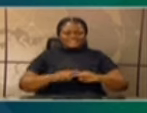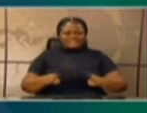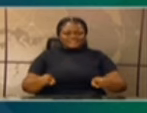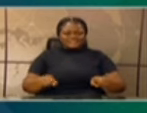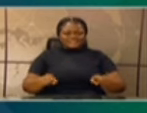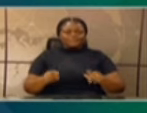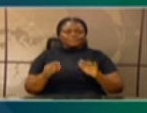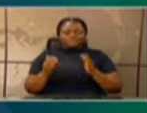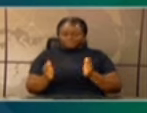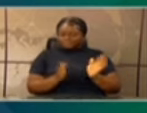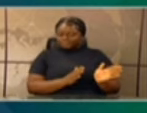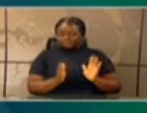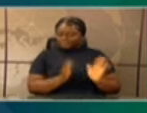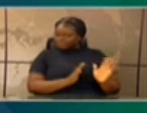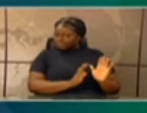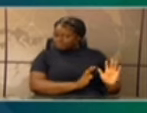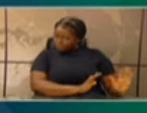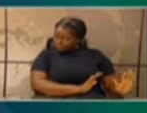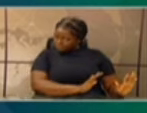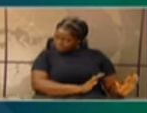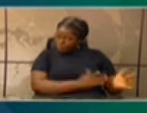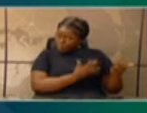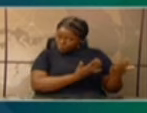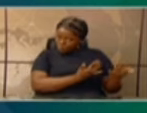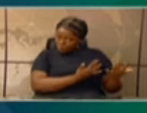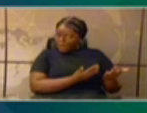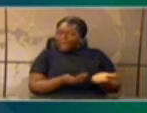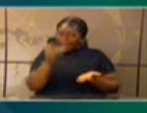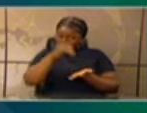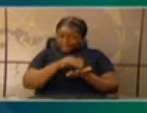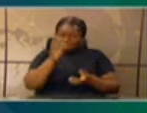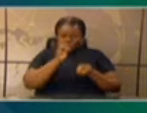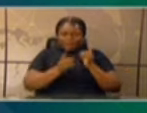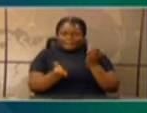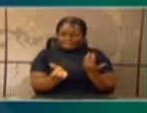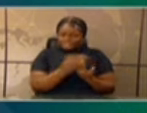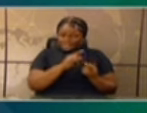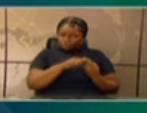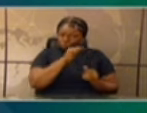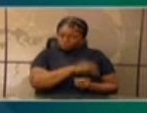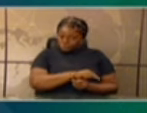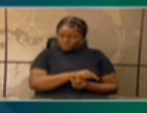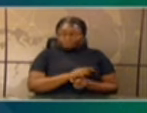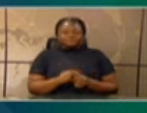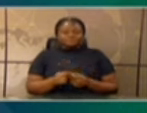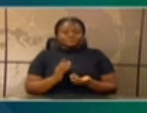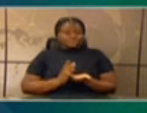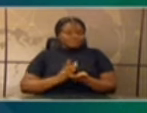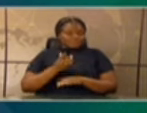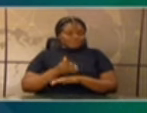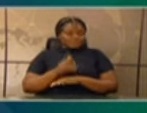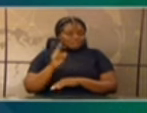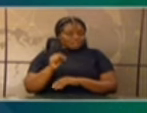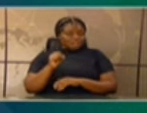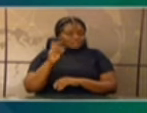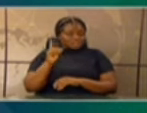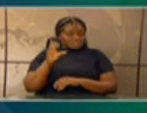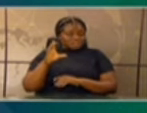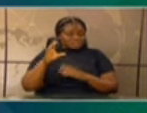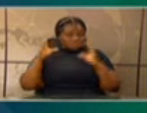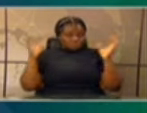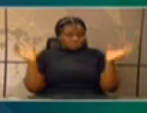results, no, are different. To the end, for manifestos, we'll come back to it. After the NDC, I'm launching the